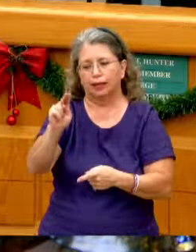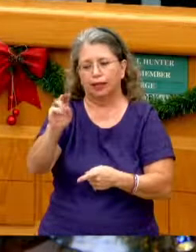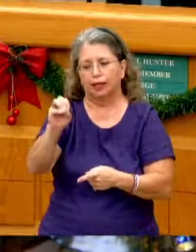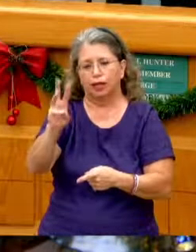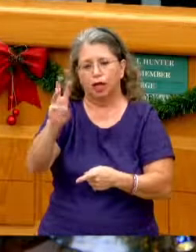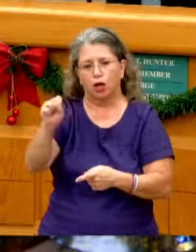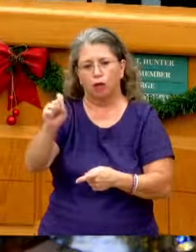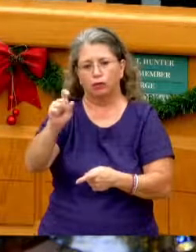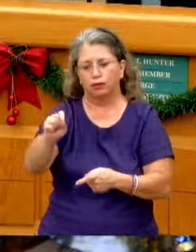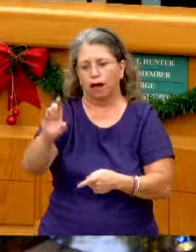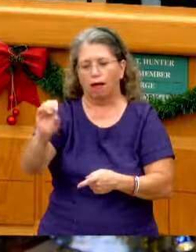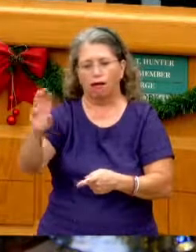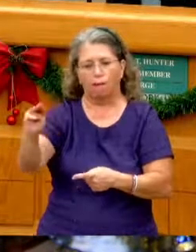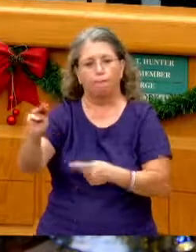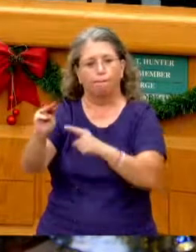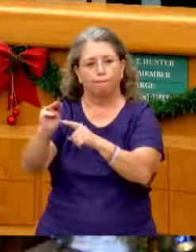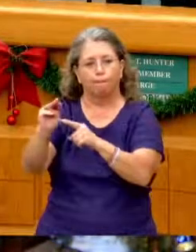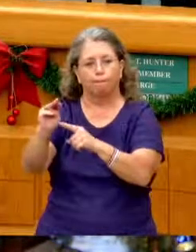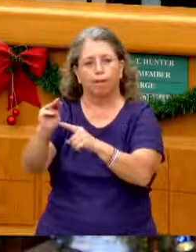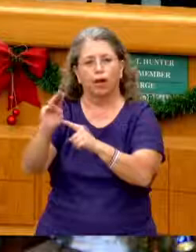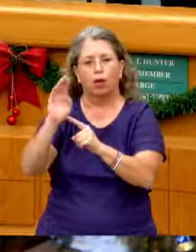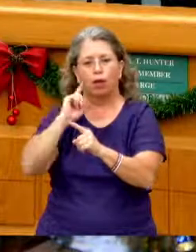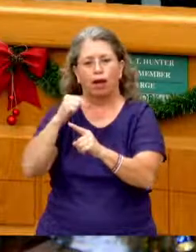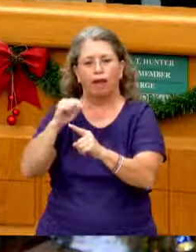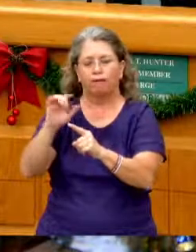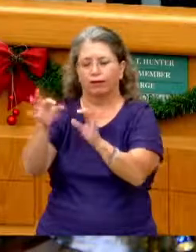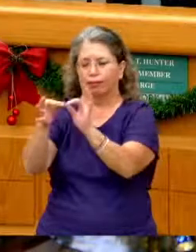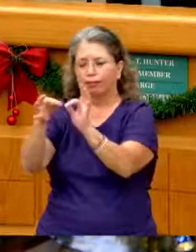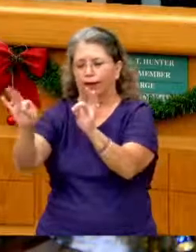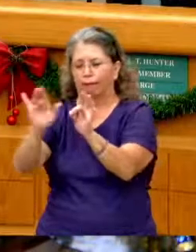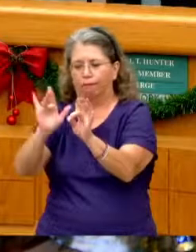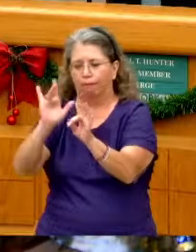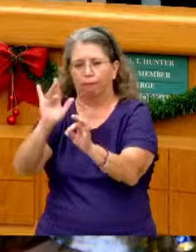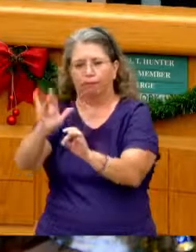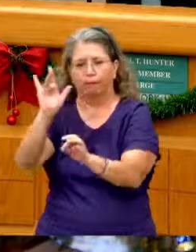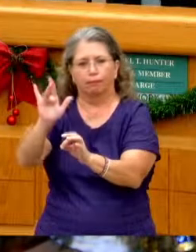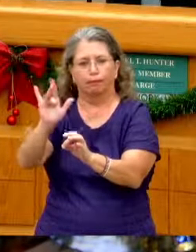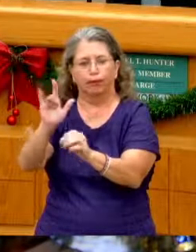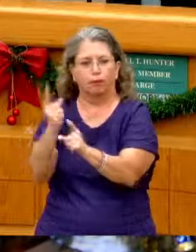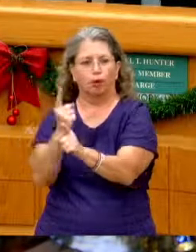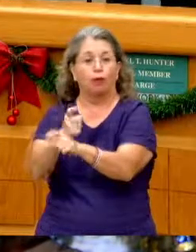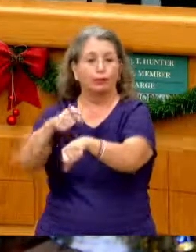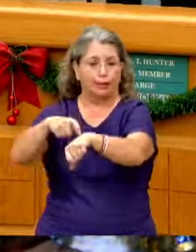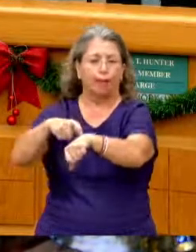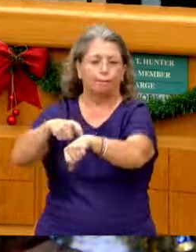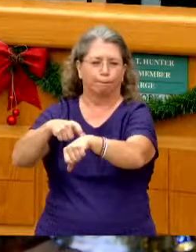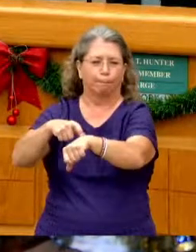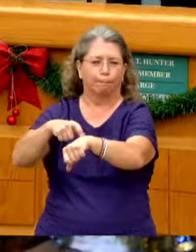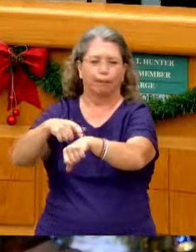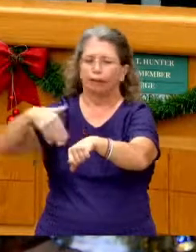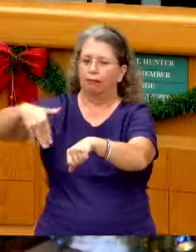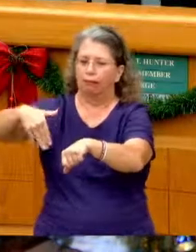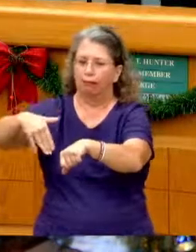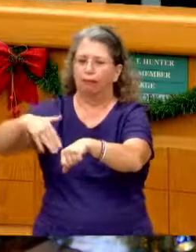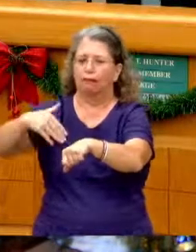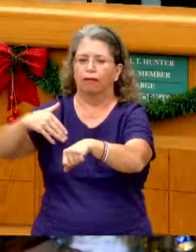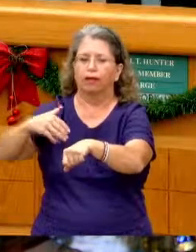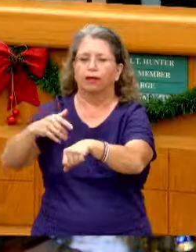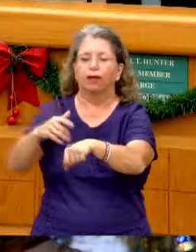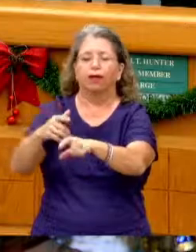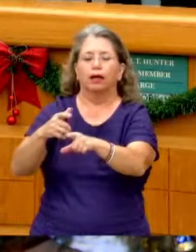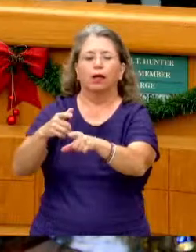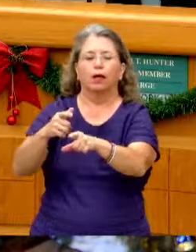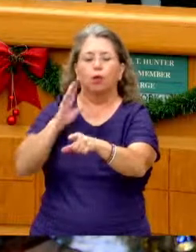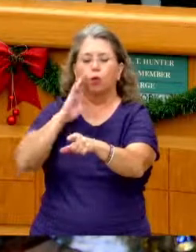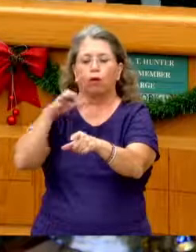Knows.com, and there will be a link at the appropriate time in order to get your vaccine. It's happening a lot quicker